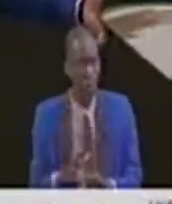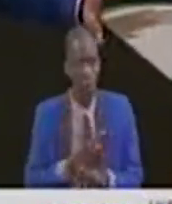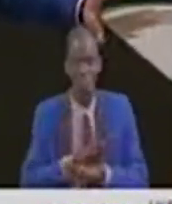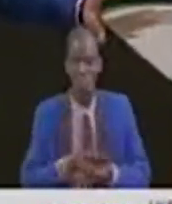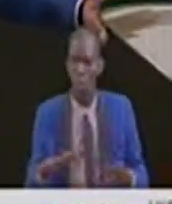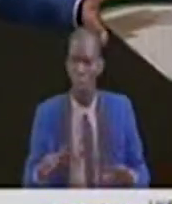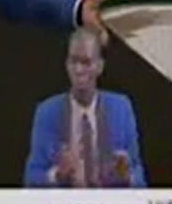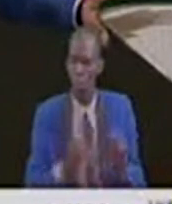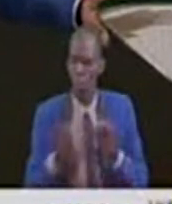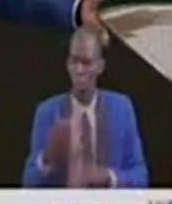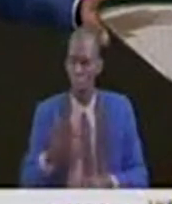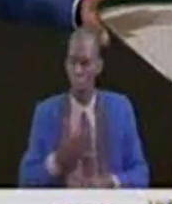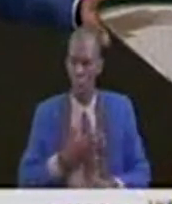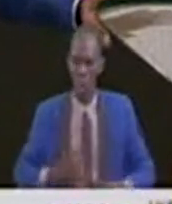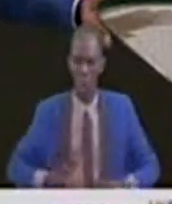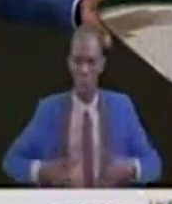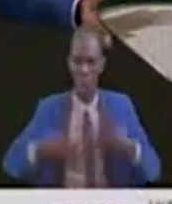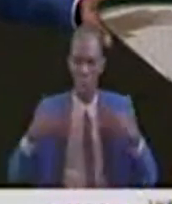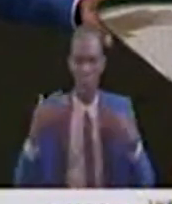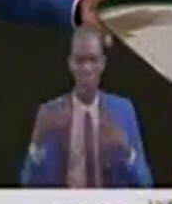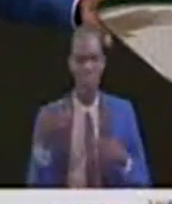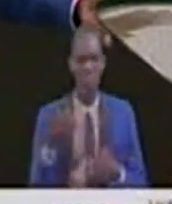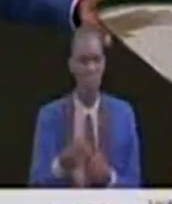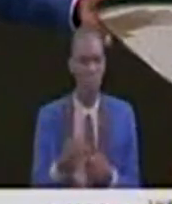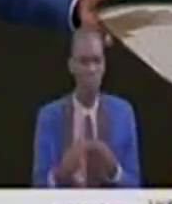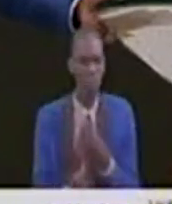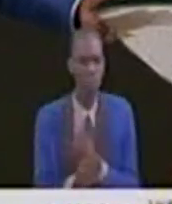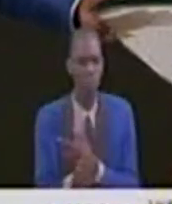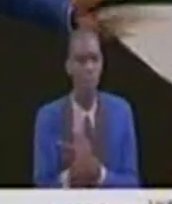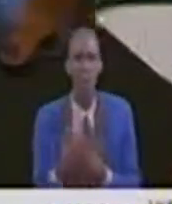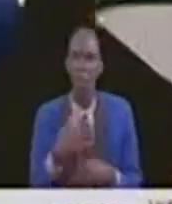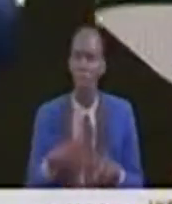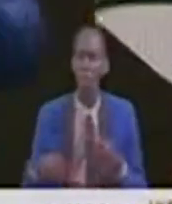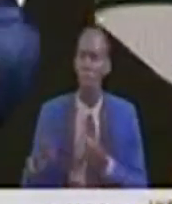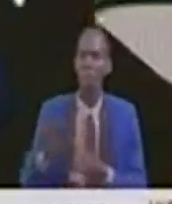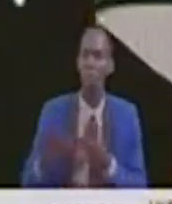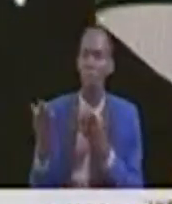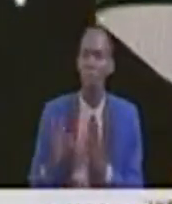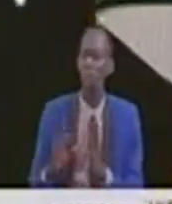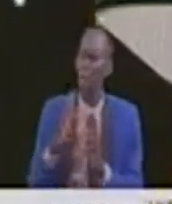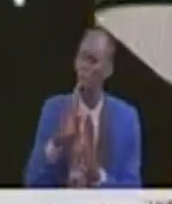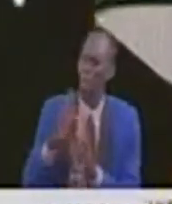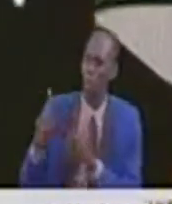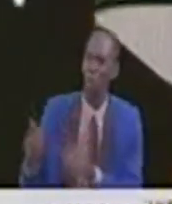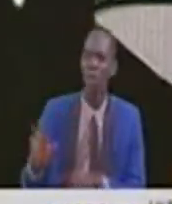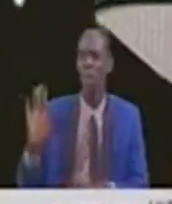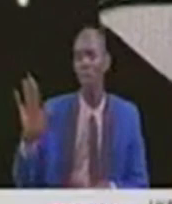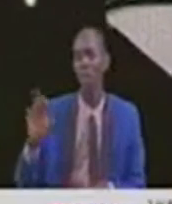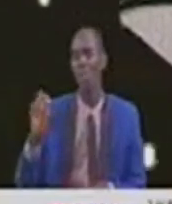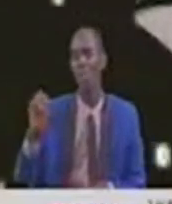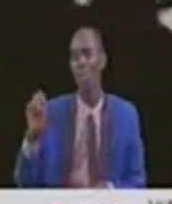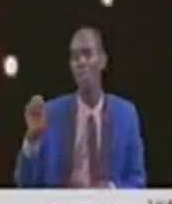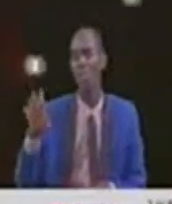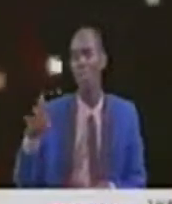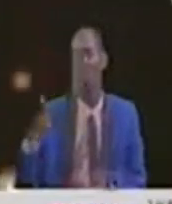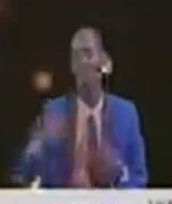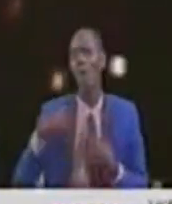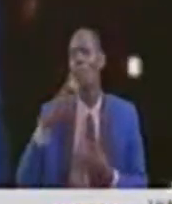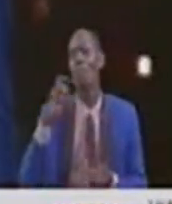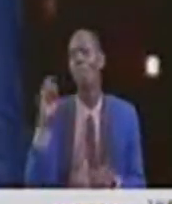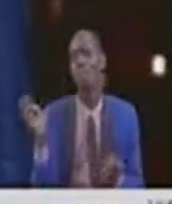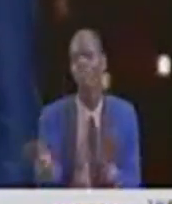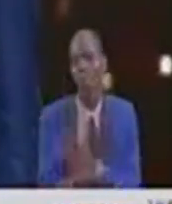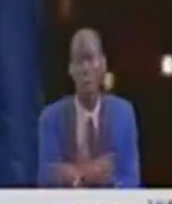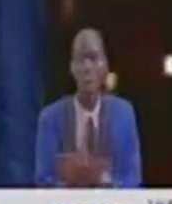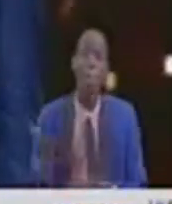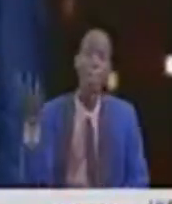of conviction as he was when he came on the throne. Many people like that, they have changed. The things they will not